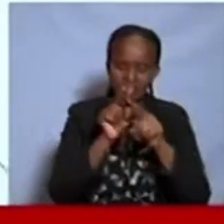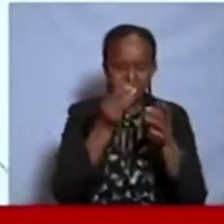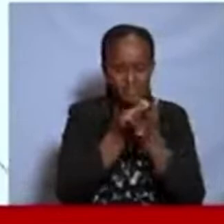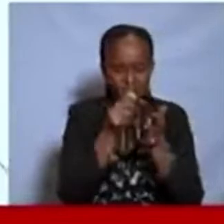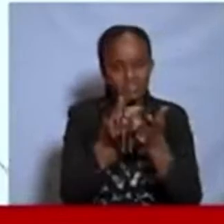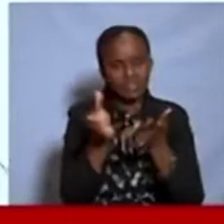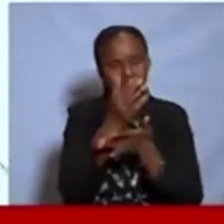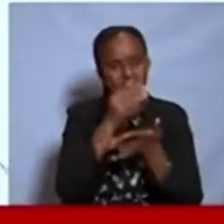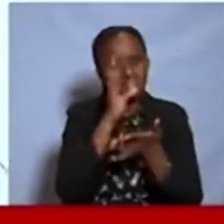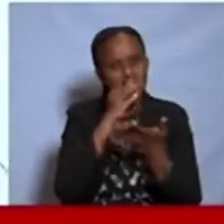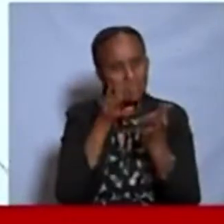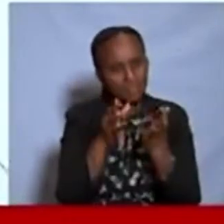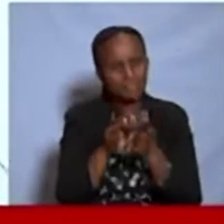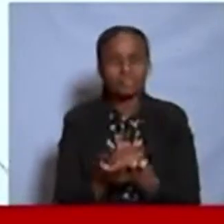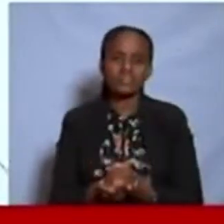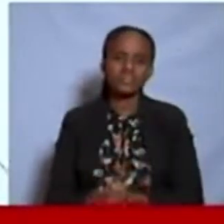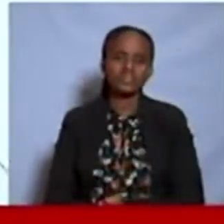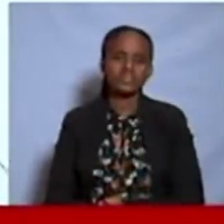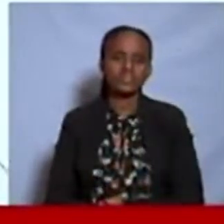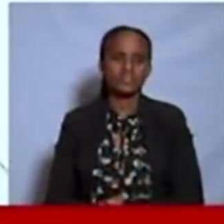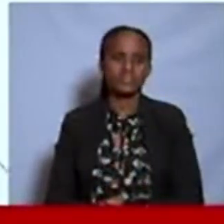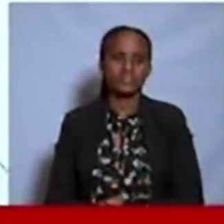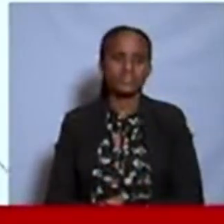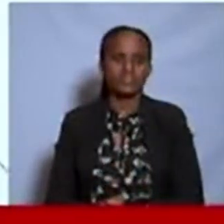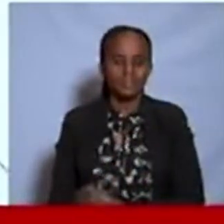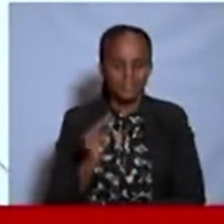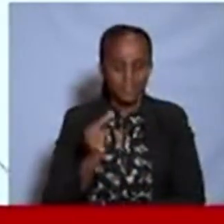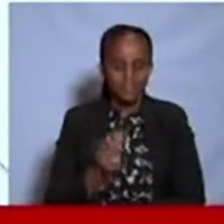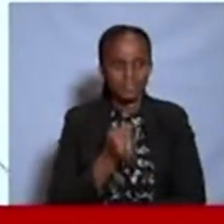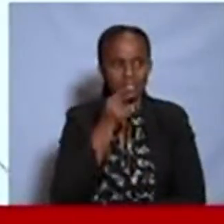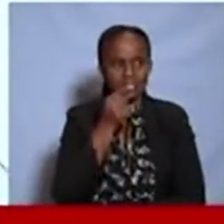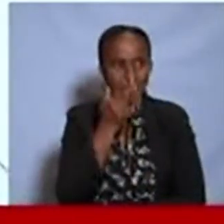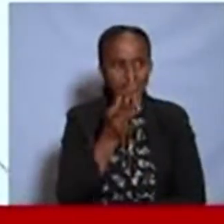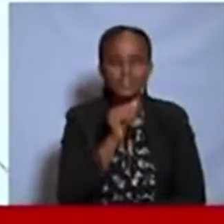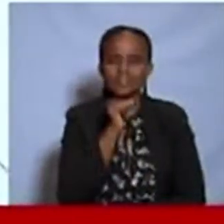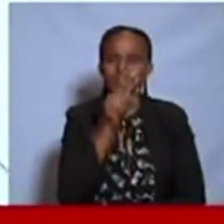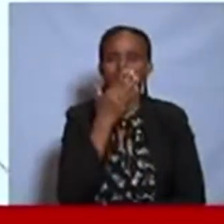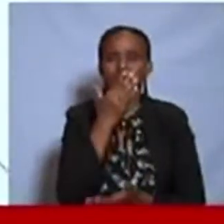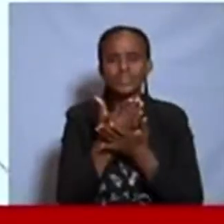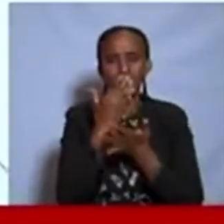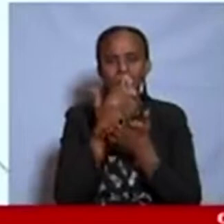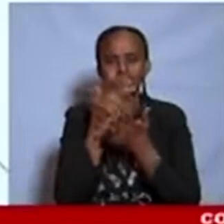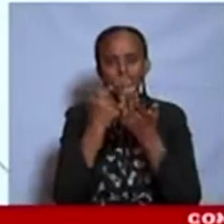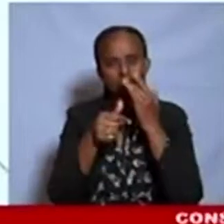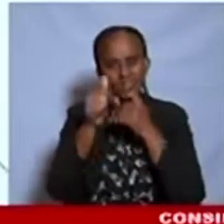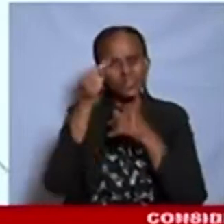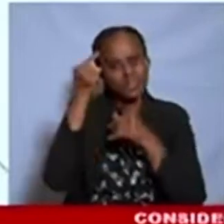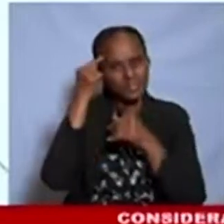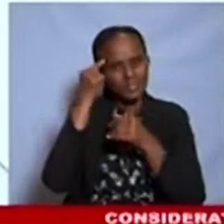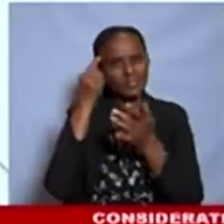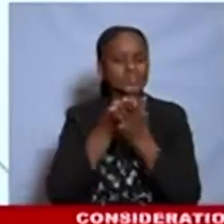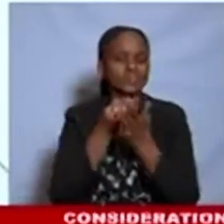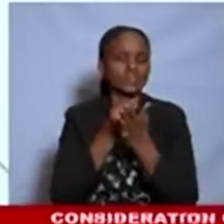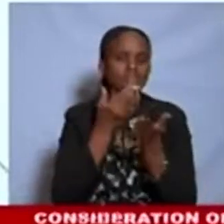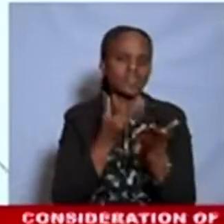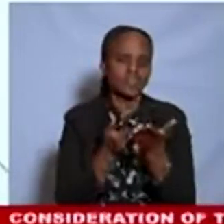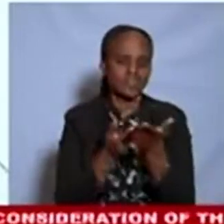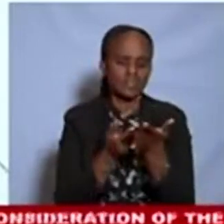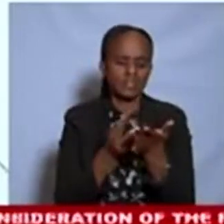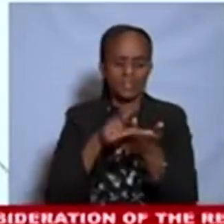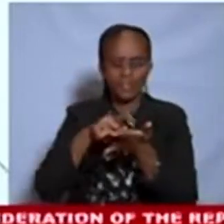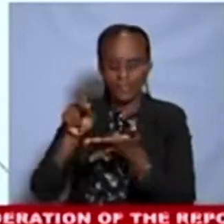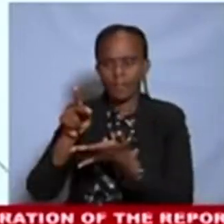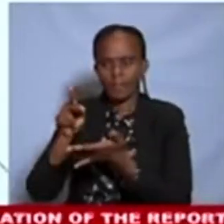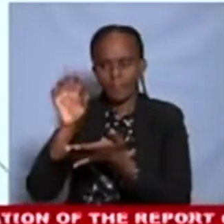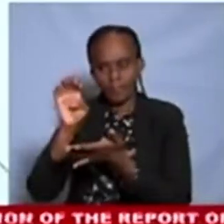corrected. So we are saying here, this is not fair because you are taking government money here. We pay